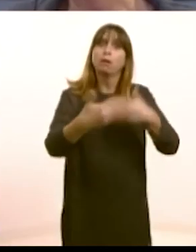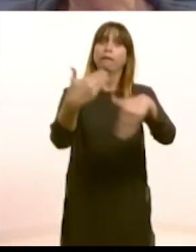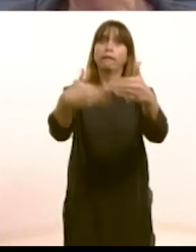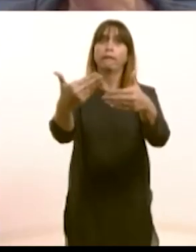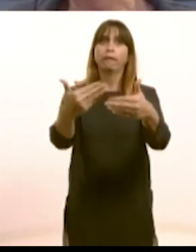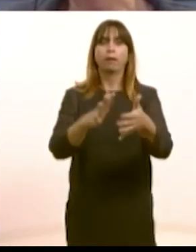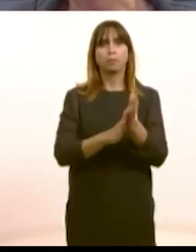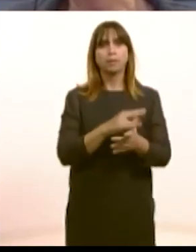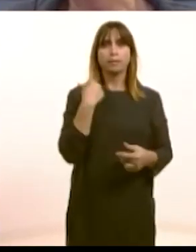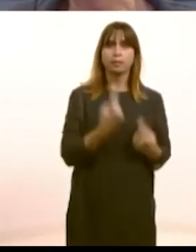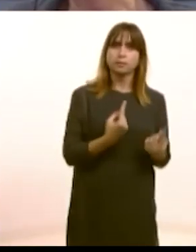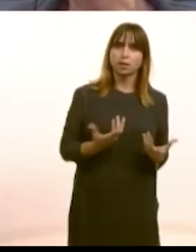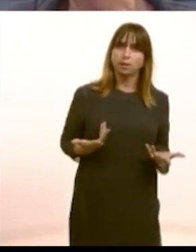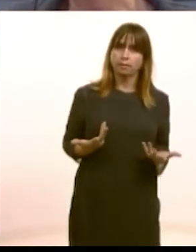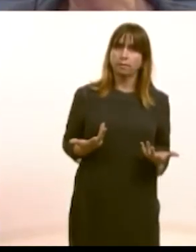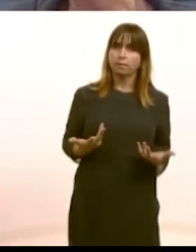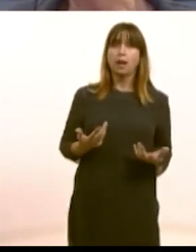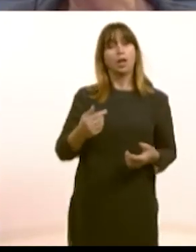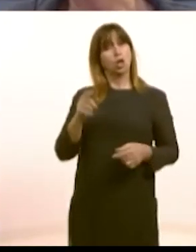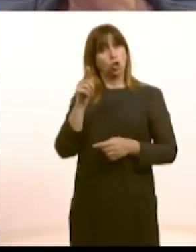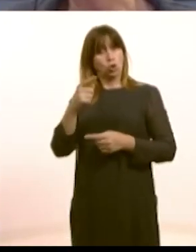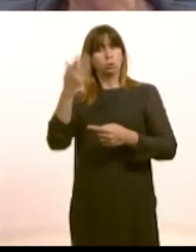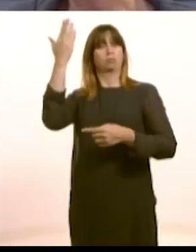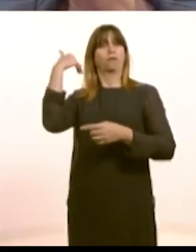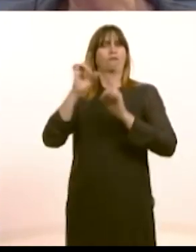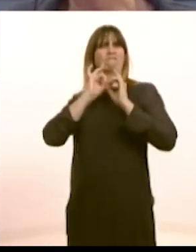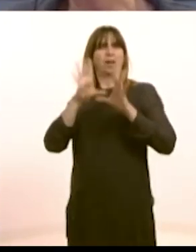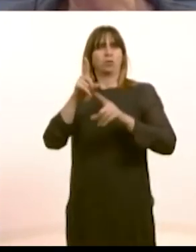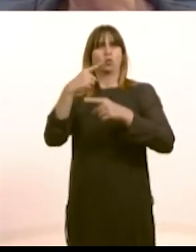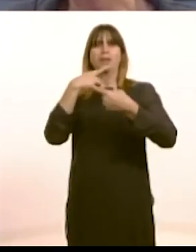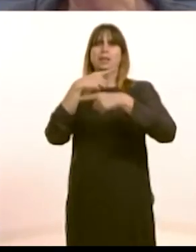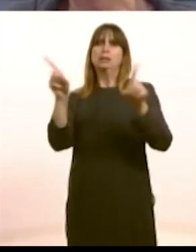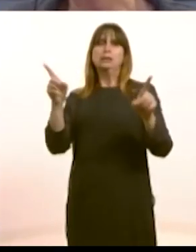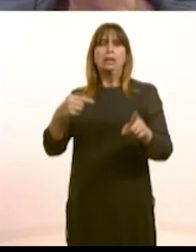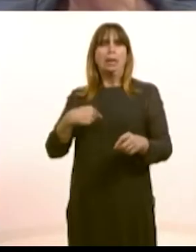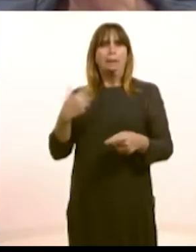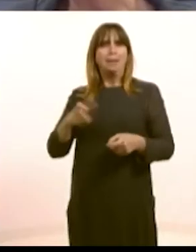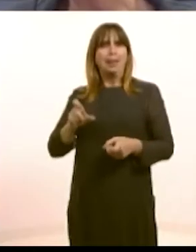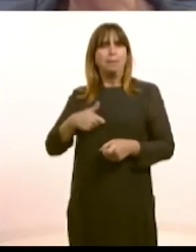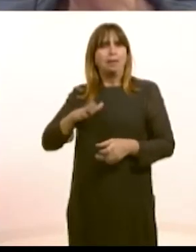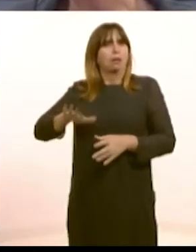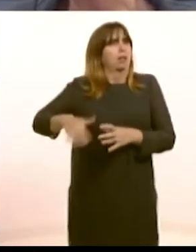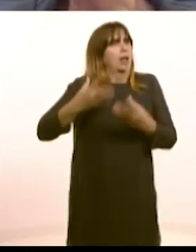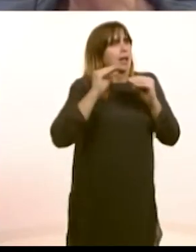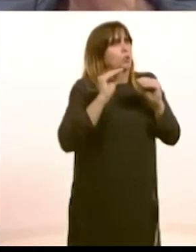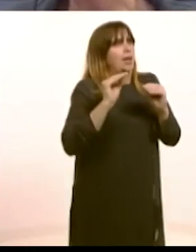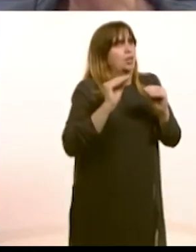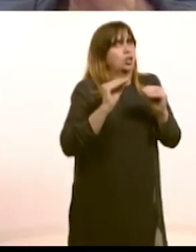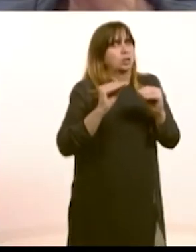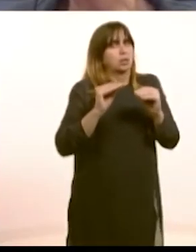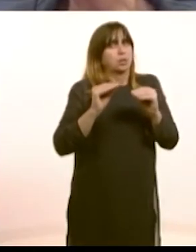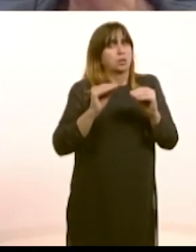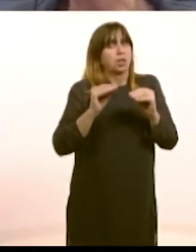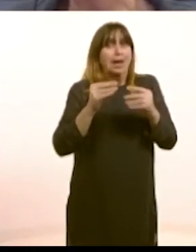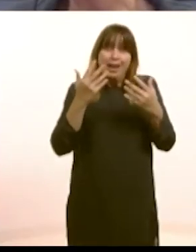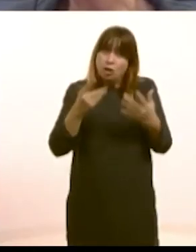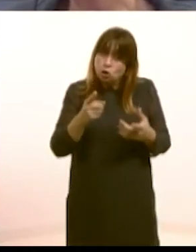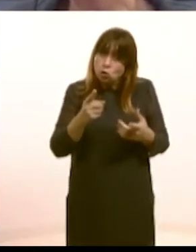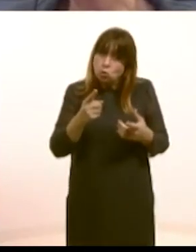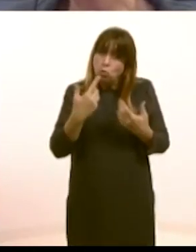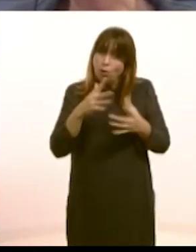your government took its eye off the ball when it came to education. Will you now accept that your government has taken its eye off the